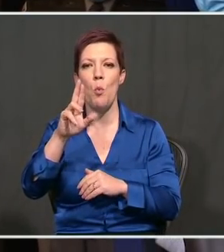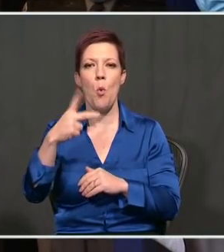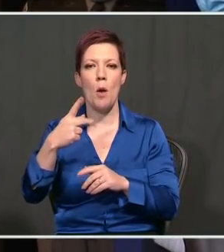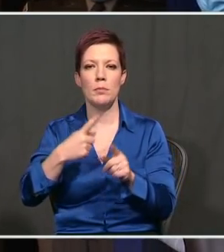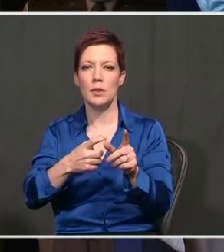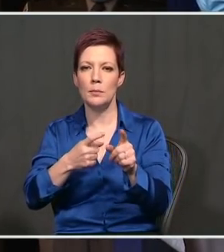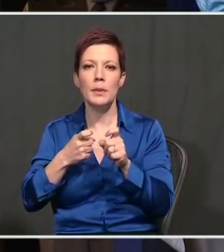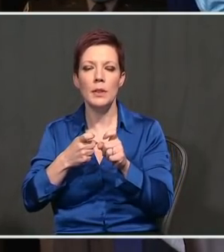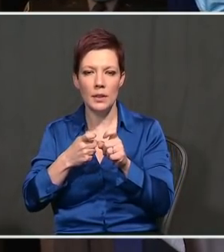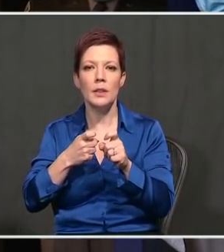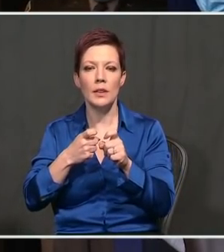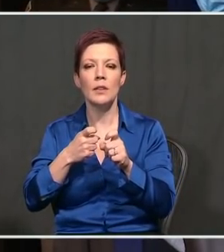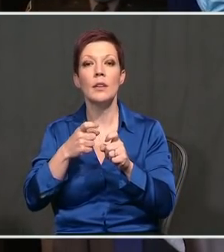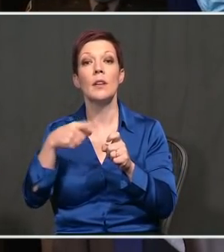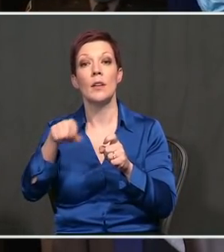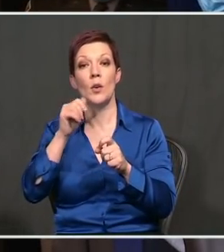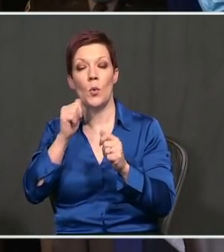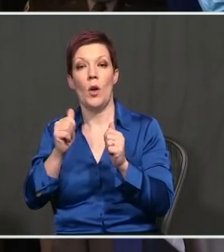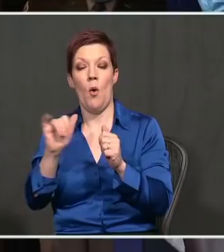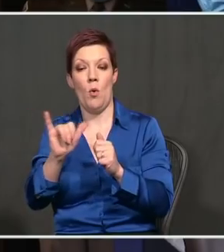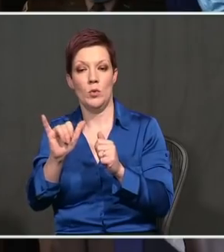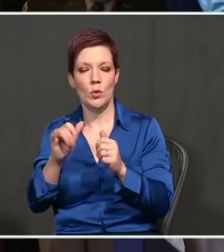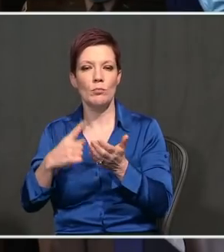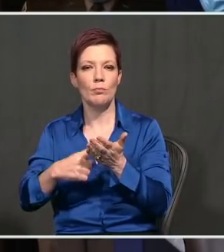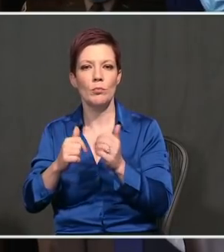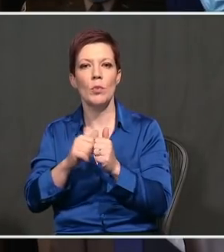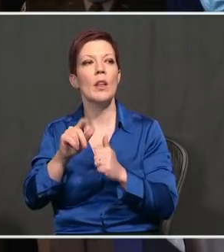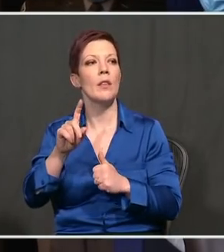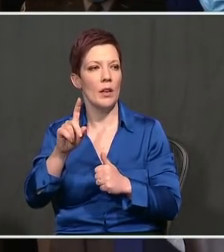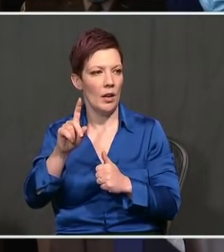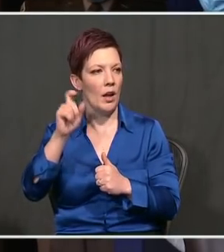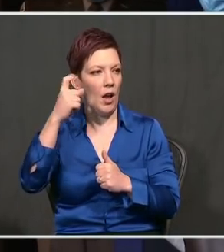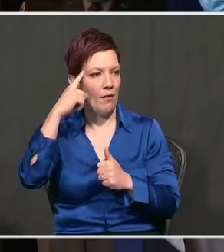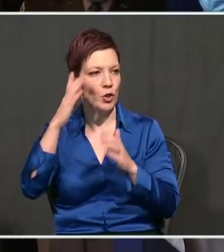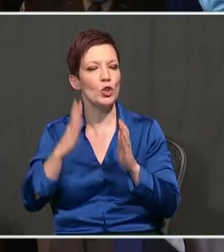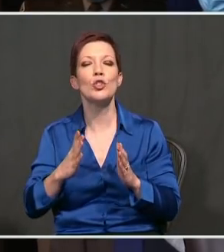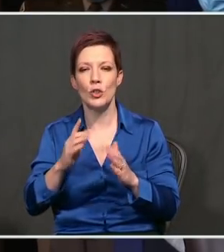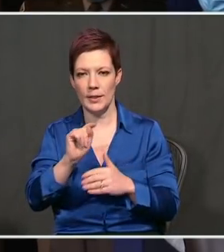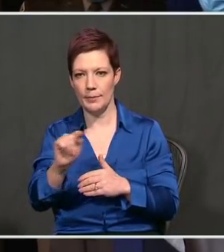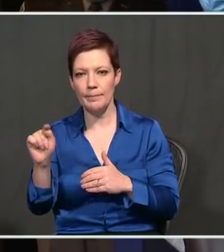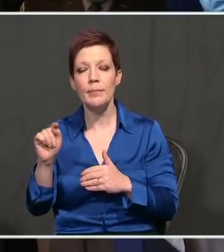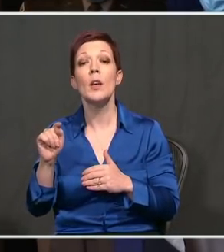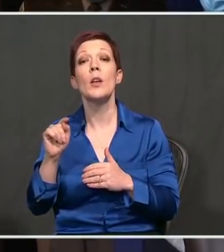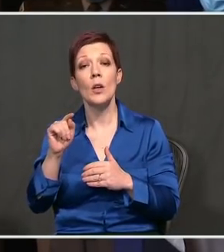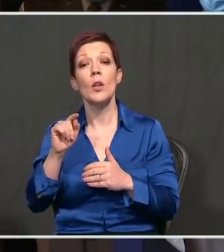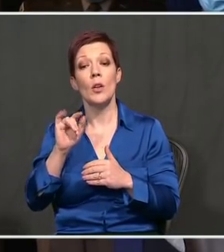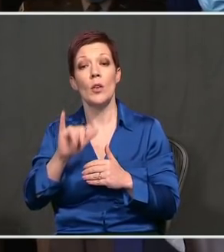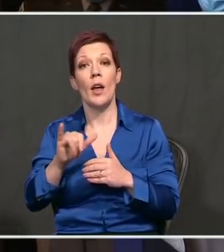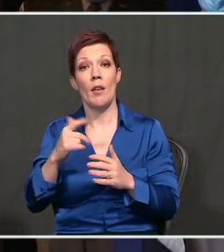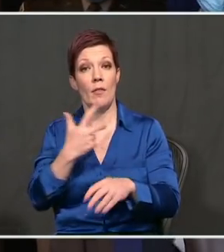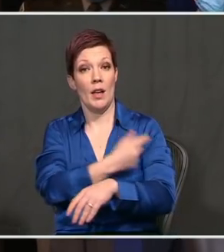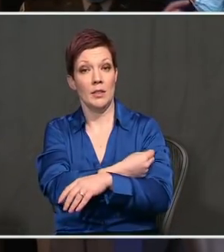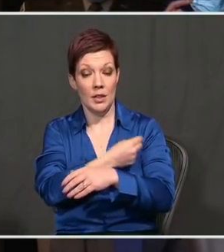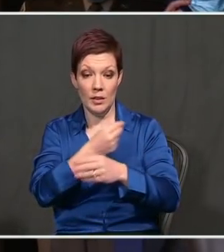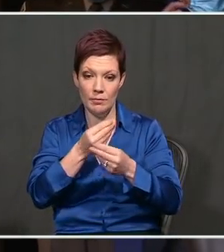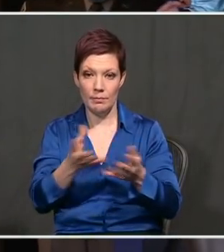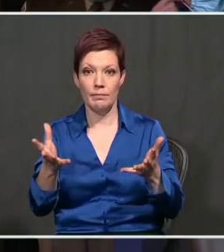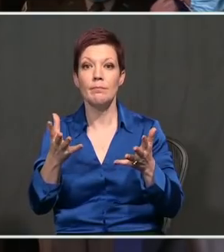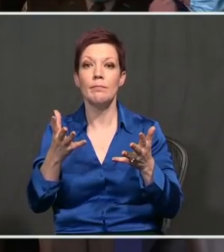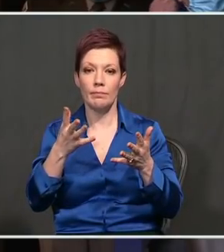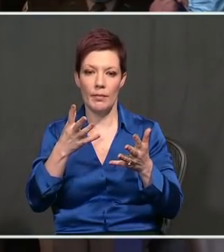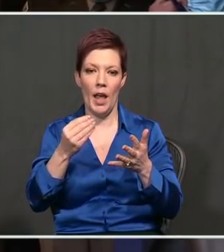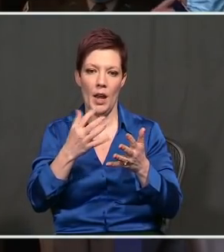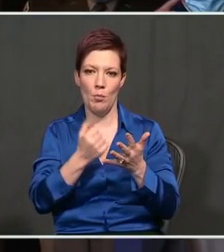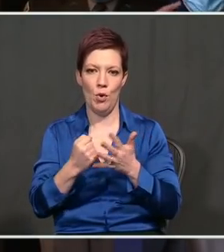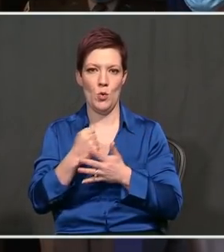and Lee about the critical role of states and jurisdictions in the vaccine prioritization and administration process.